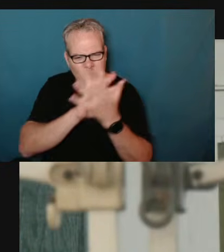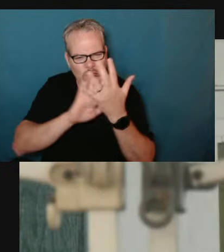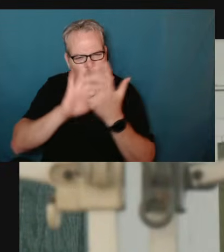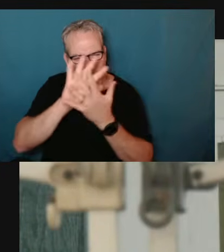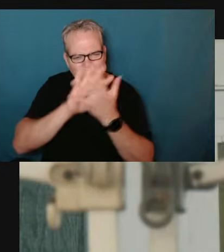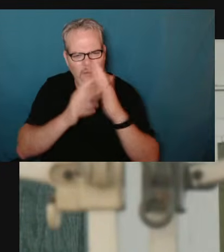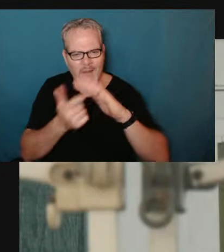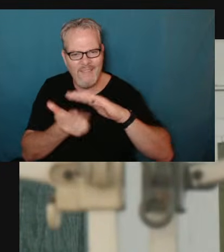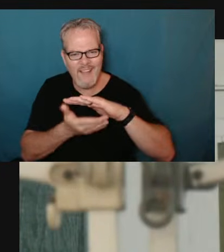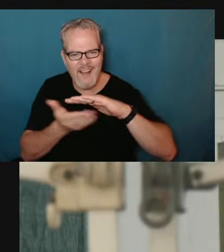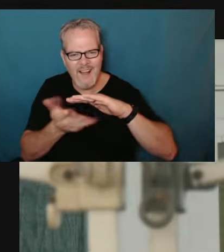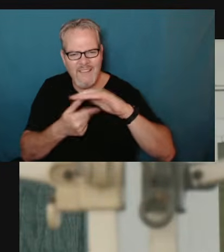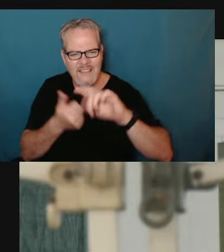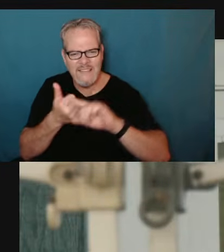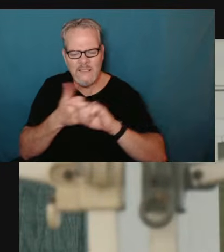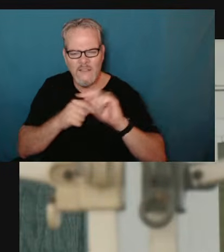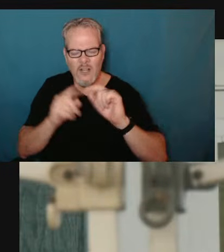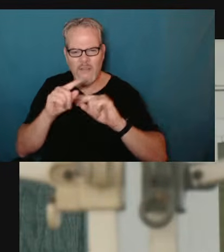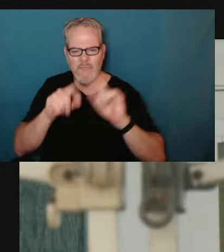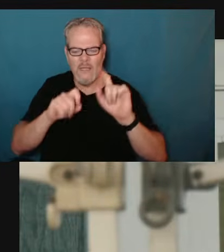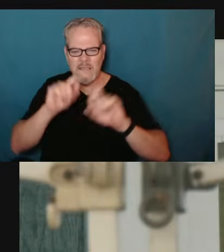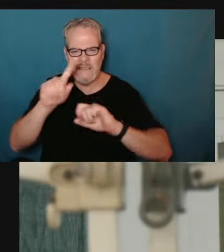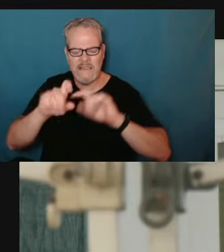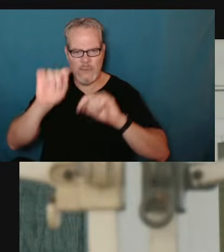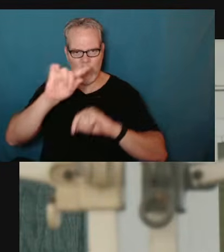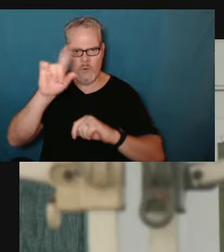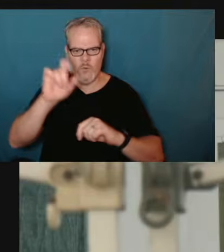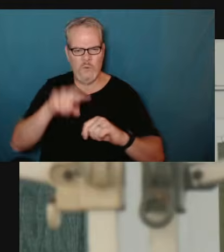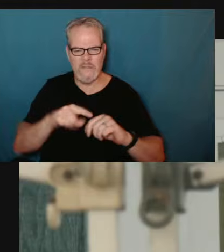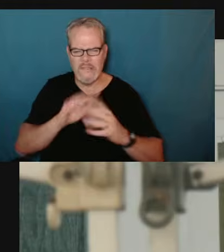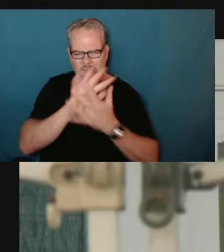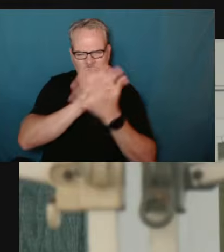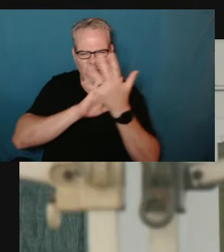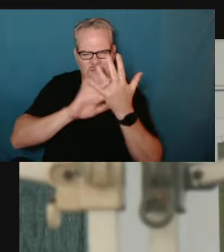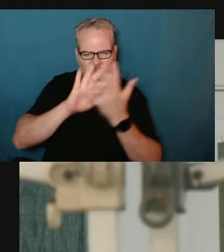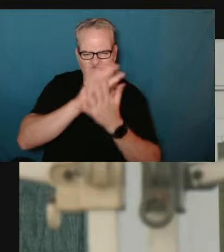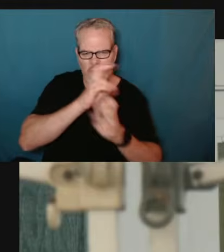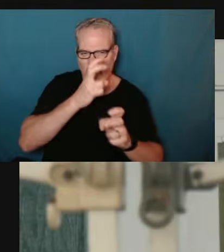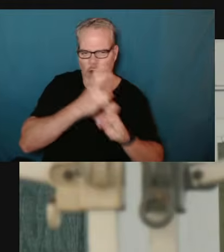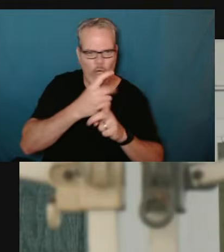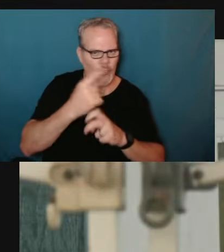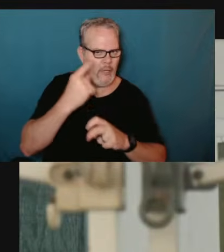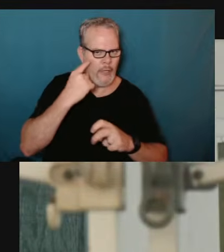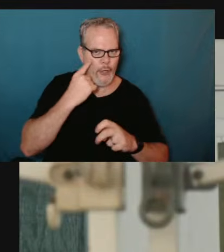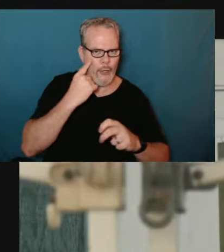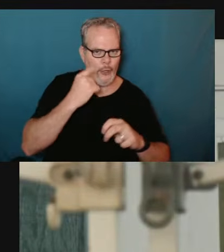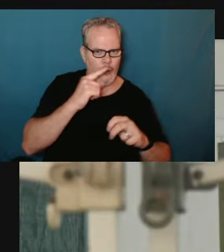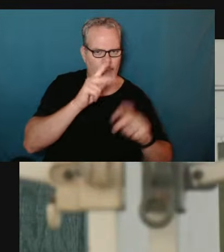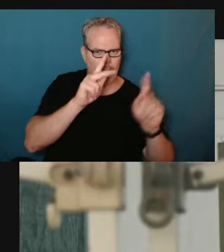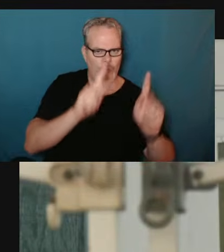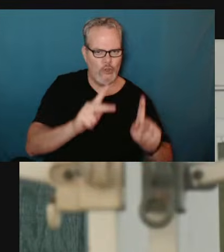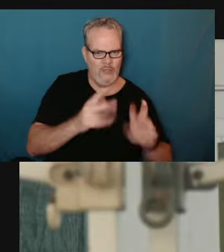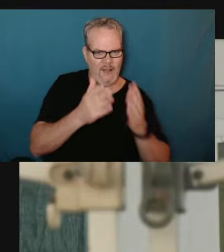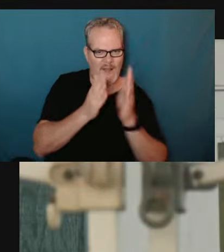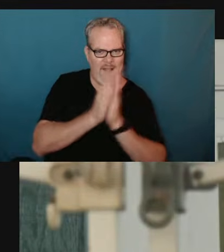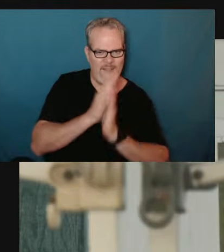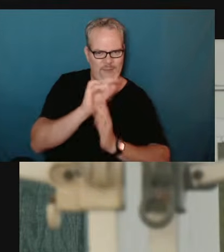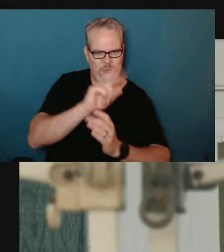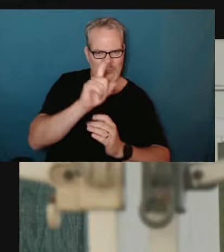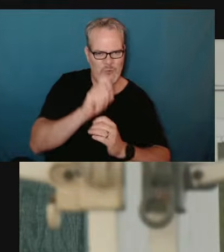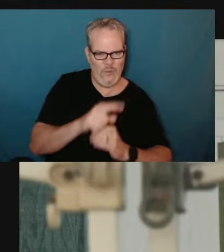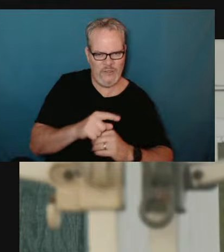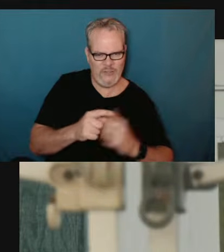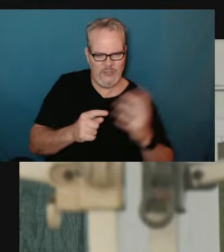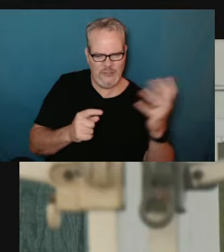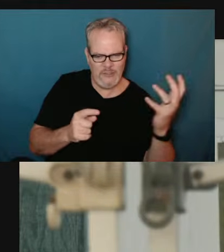the ash doesn't let the layers of lava grab each other, and so the slip is sliding down slow on